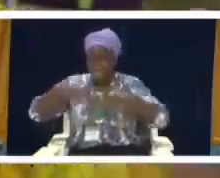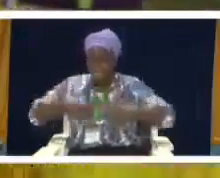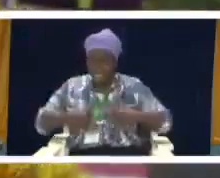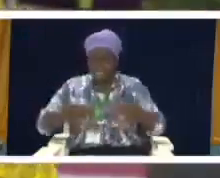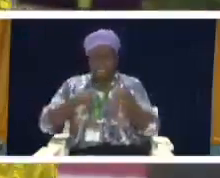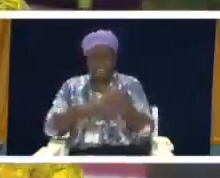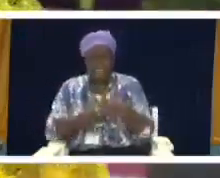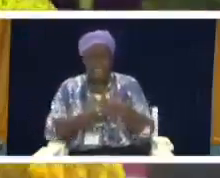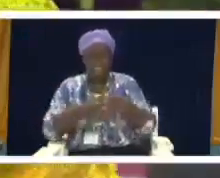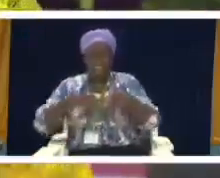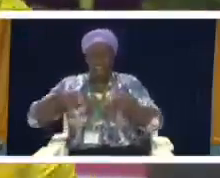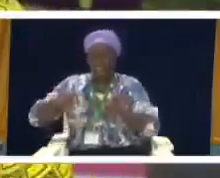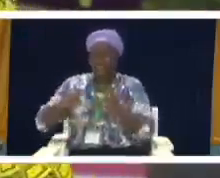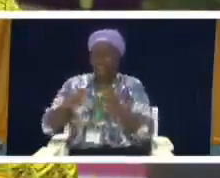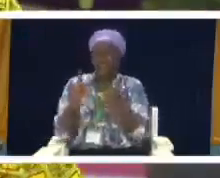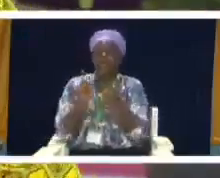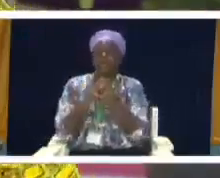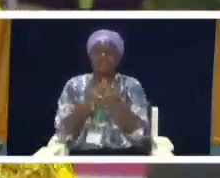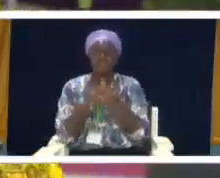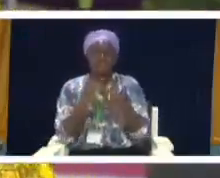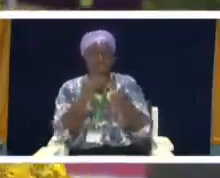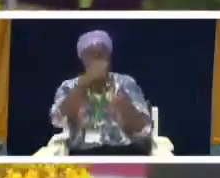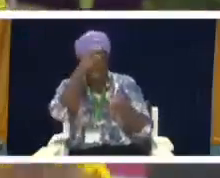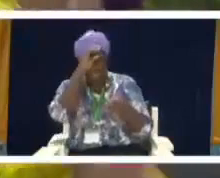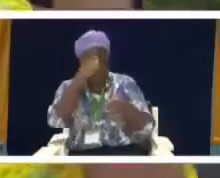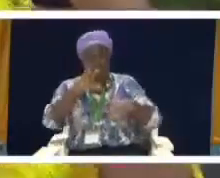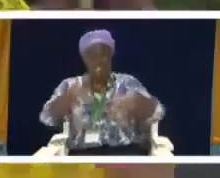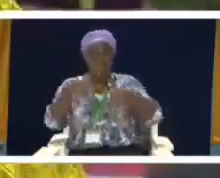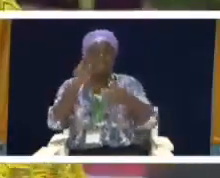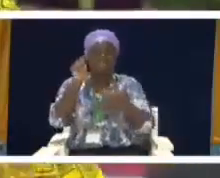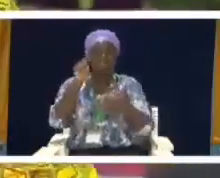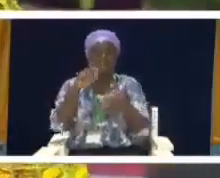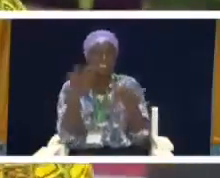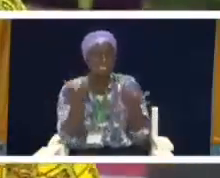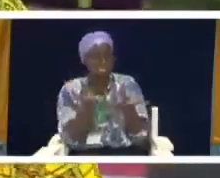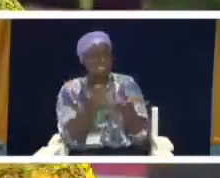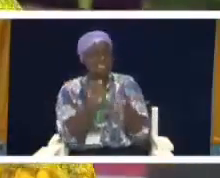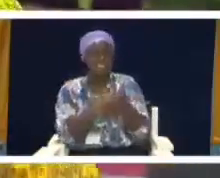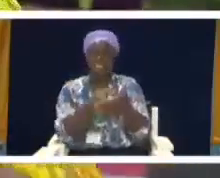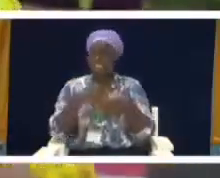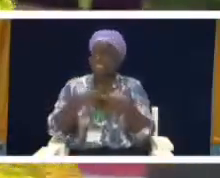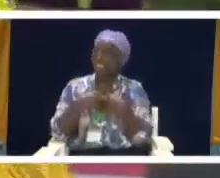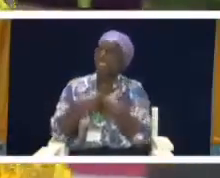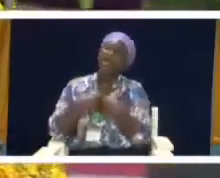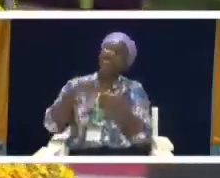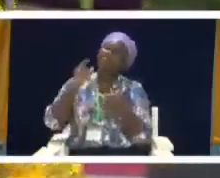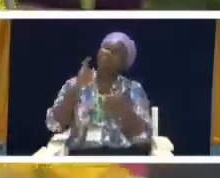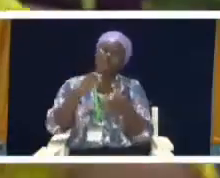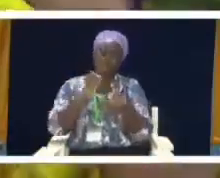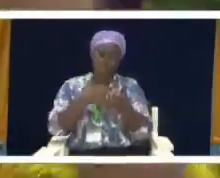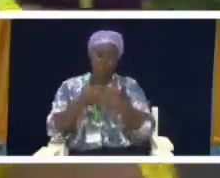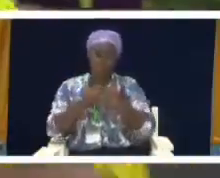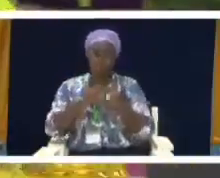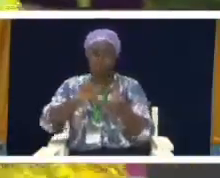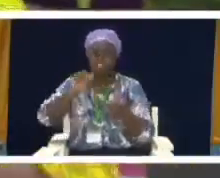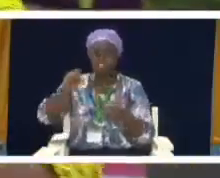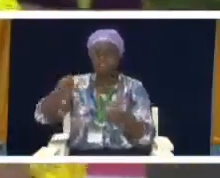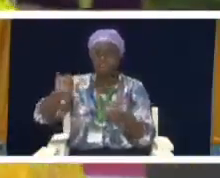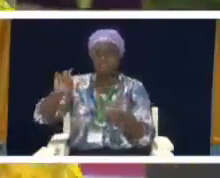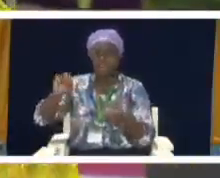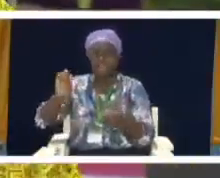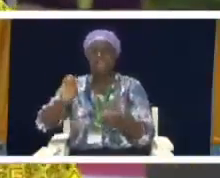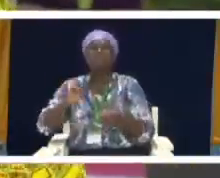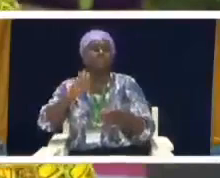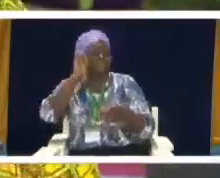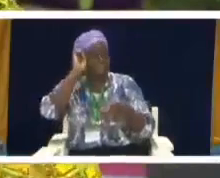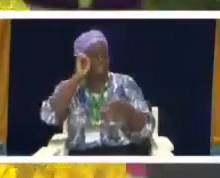during the convention, a man gave a testimony here that he has a problem with his spine. He brought a test after he